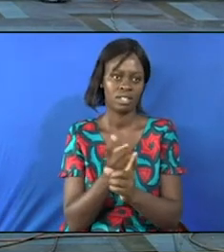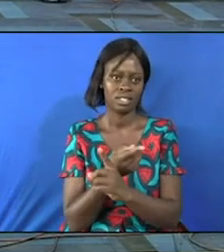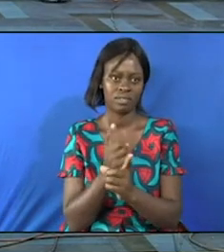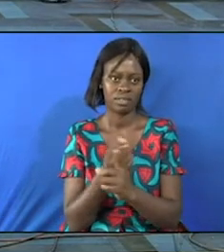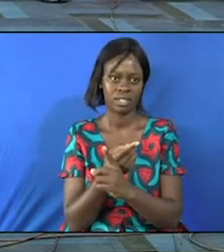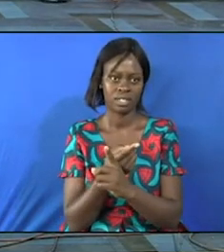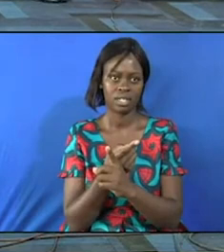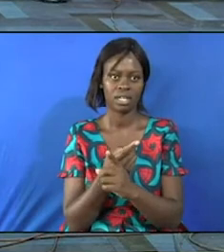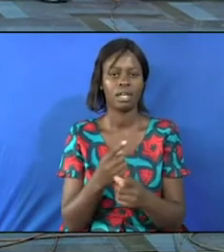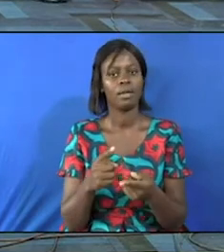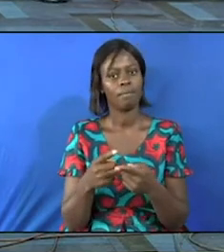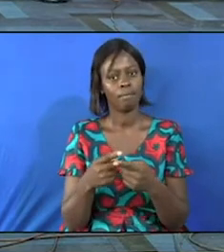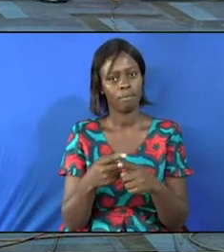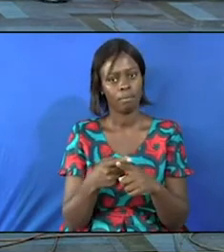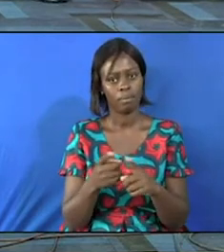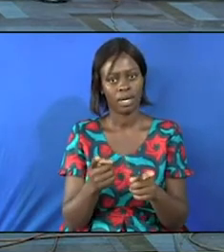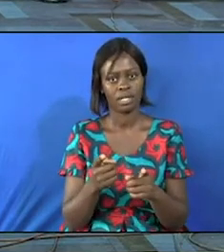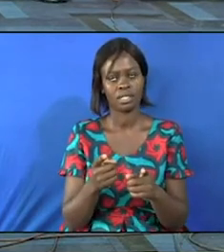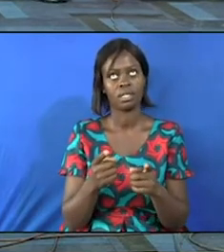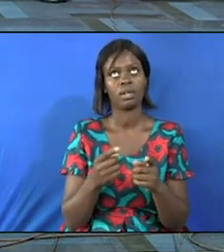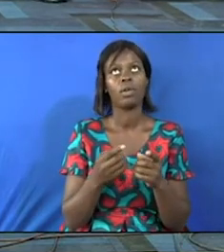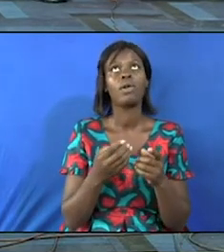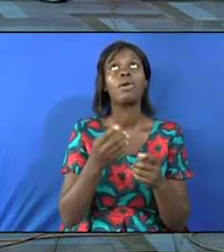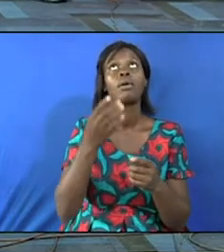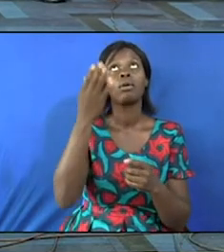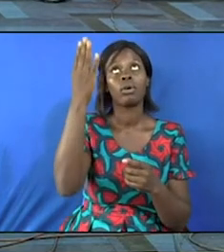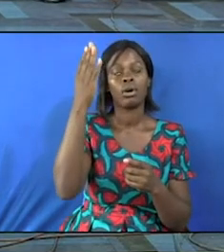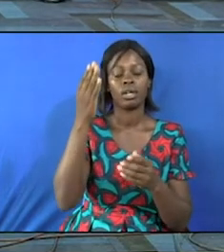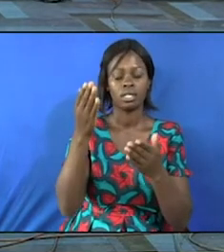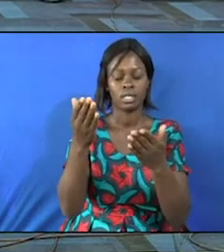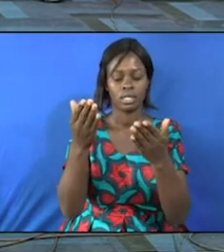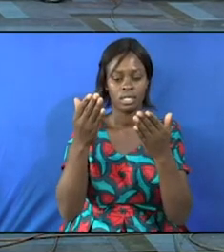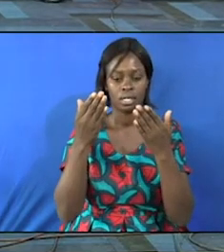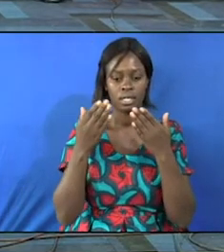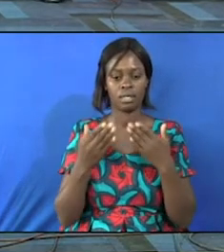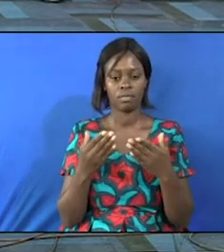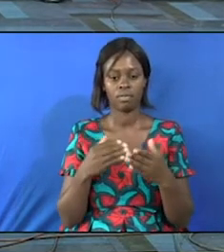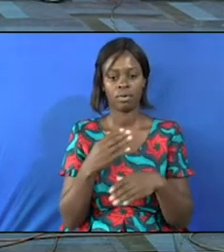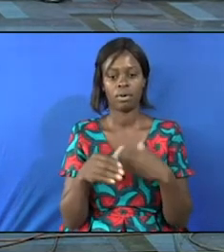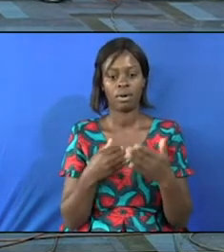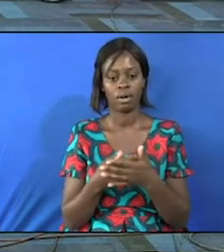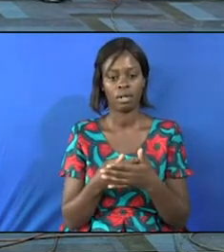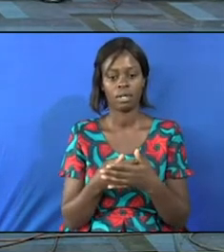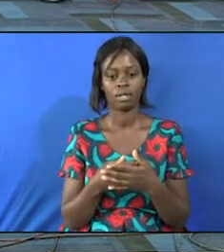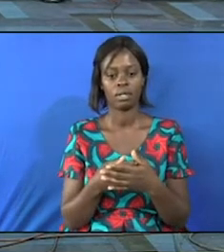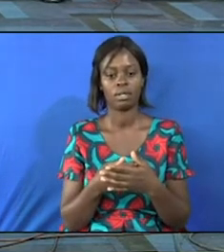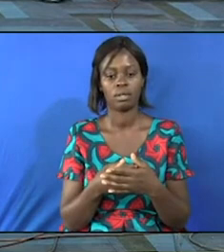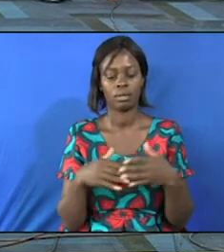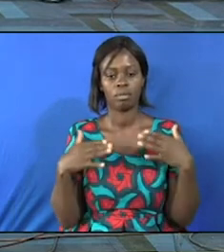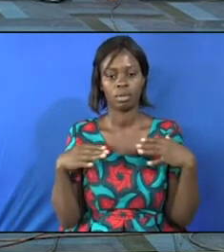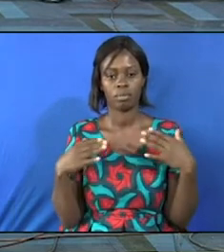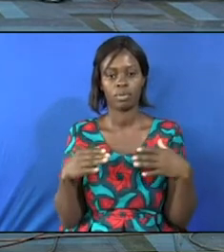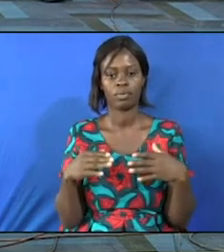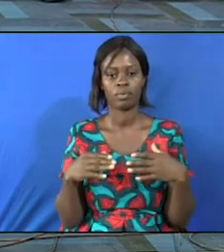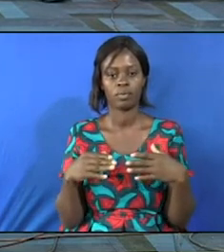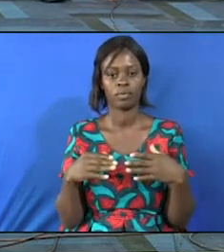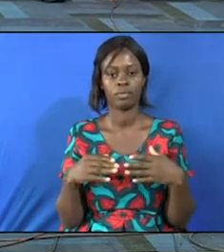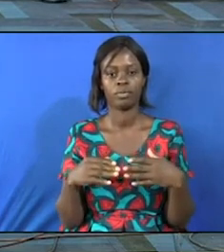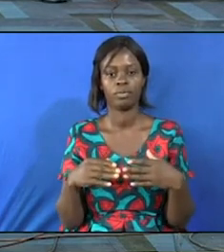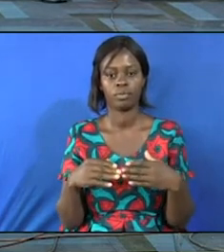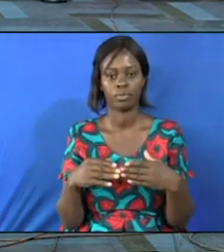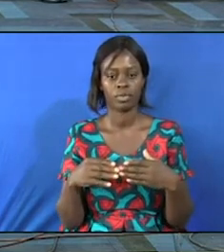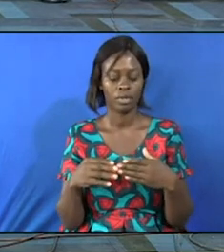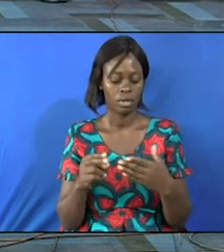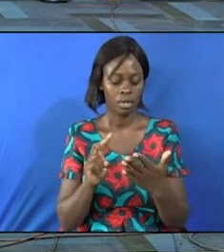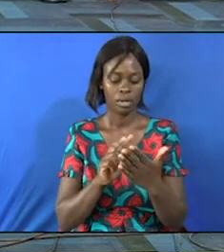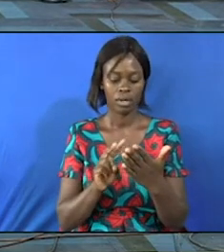same God. And the Spirit decides which gift to give to whom. Let us repeat what we've learned from